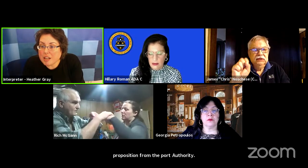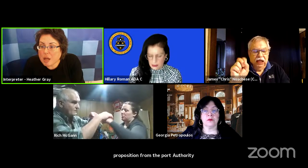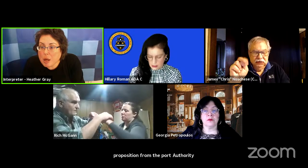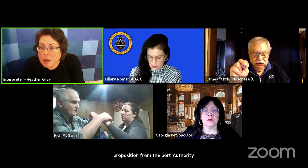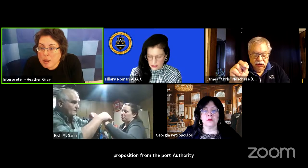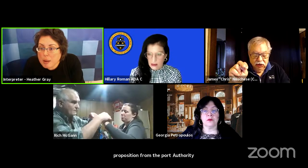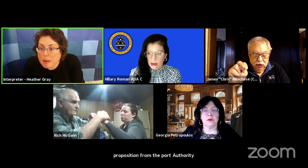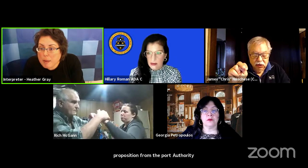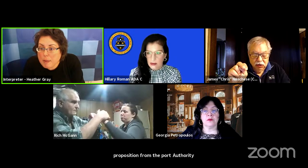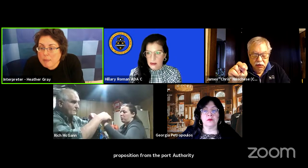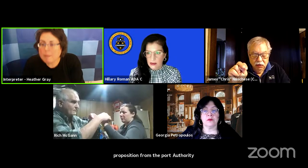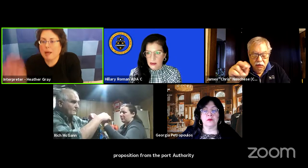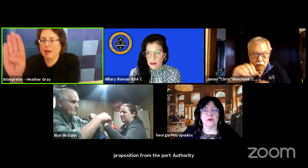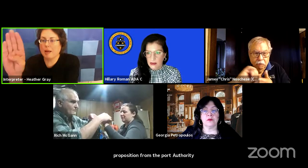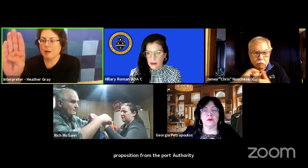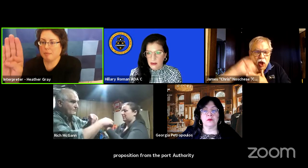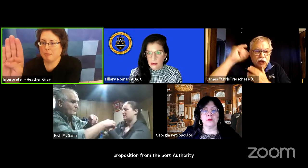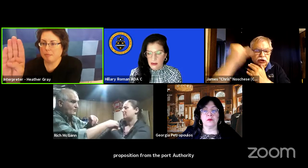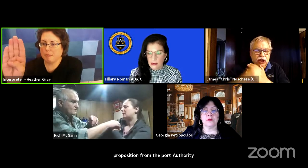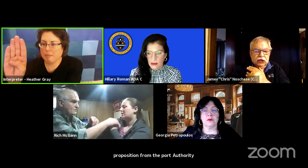on